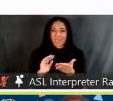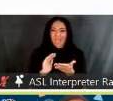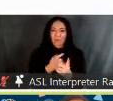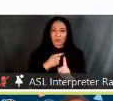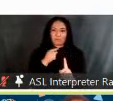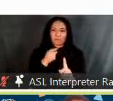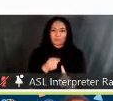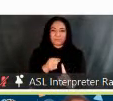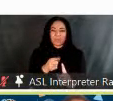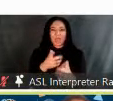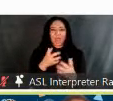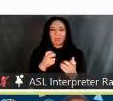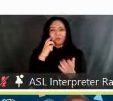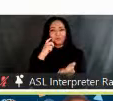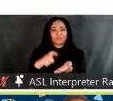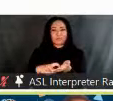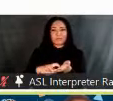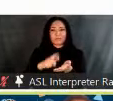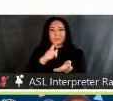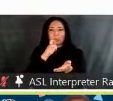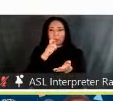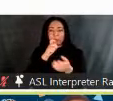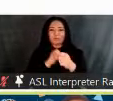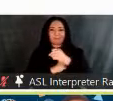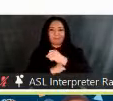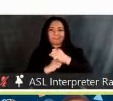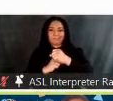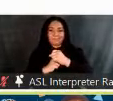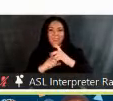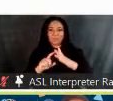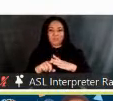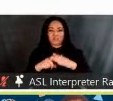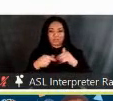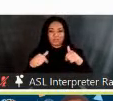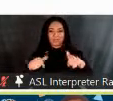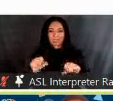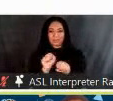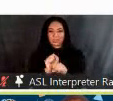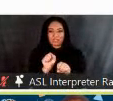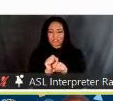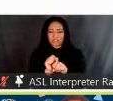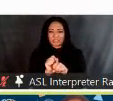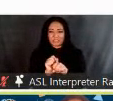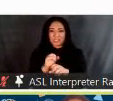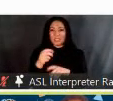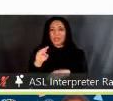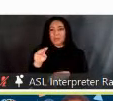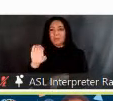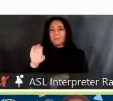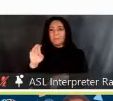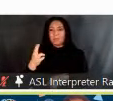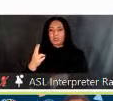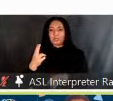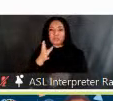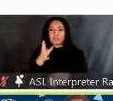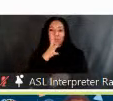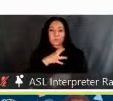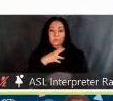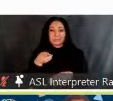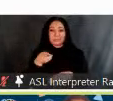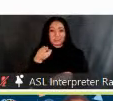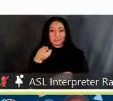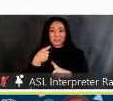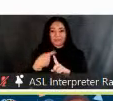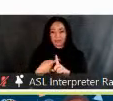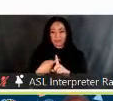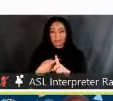the shoulders we stand on as we conduct this work together. March is Women's History Month. I want to welcome Mary Vixie